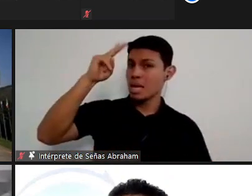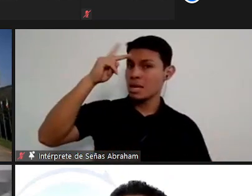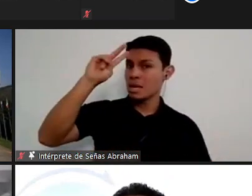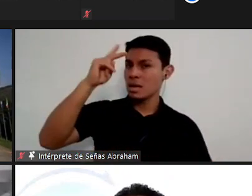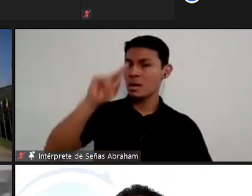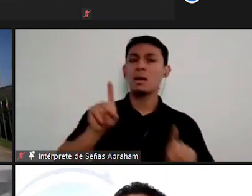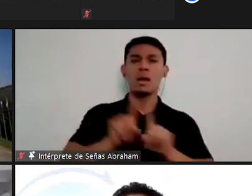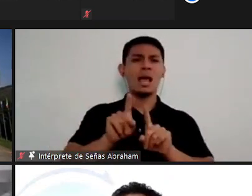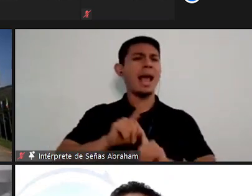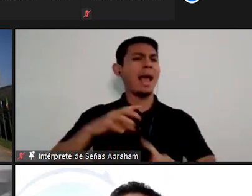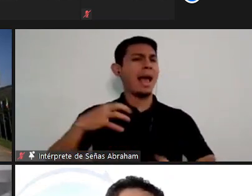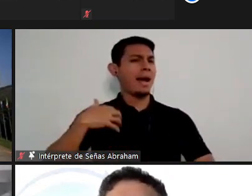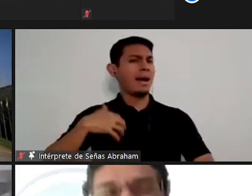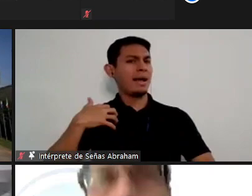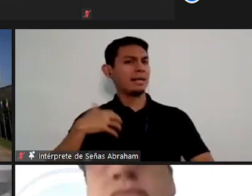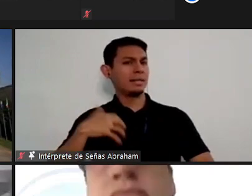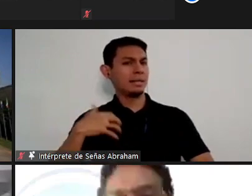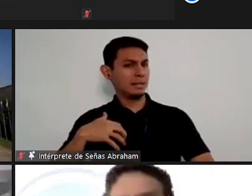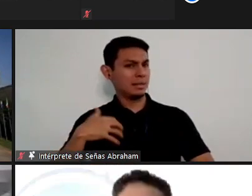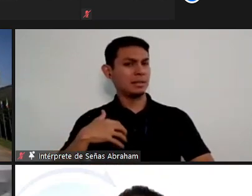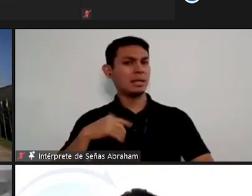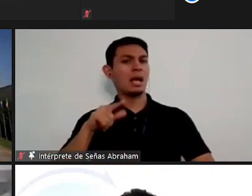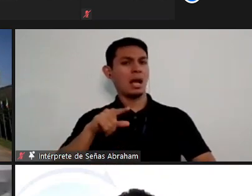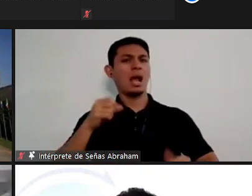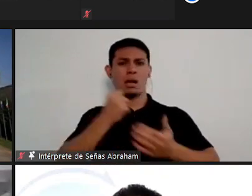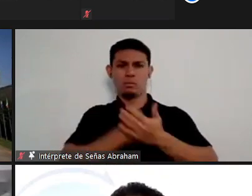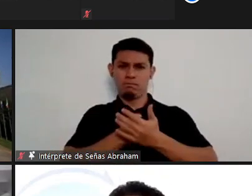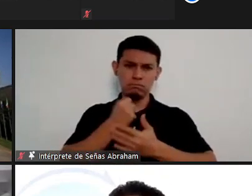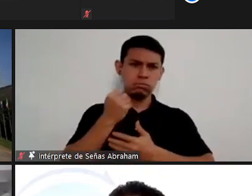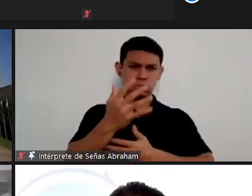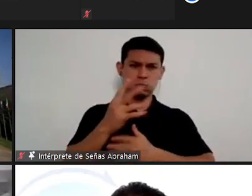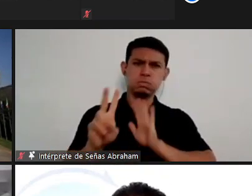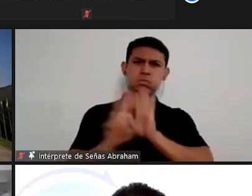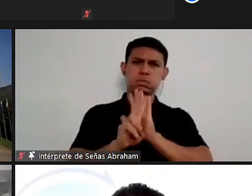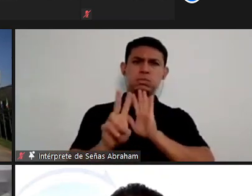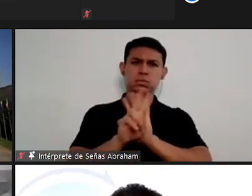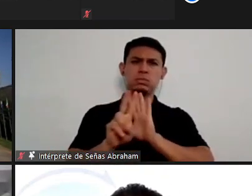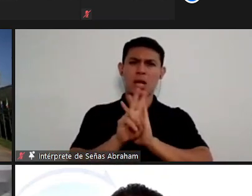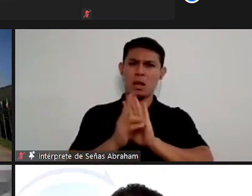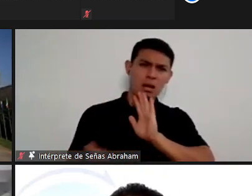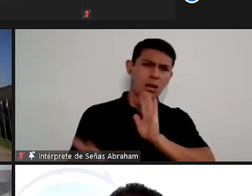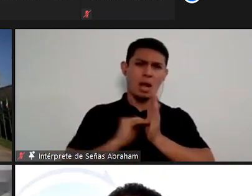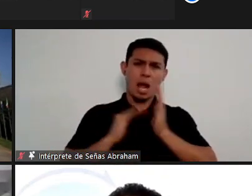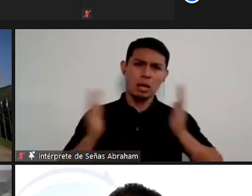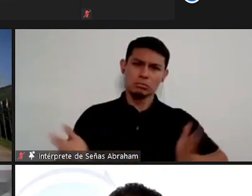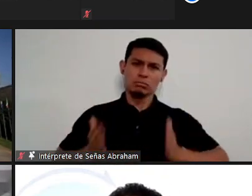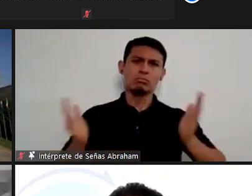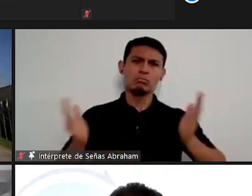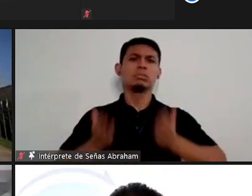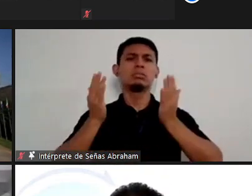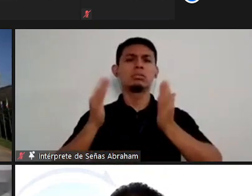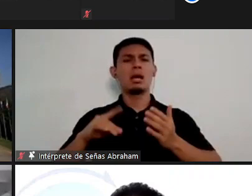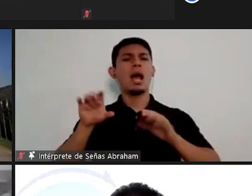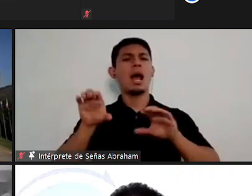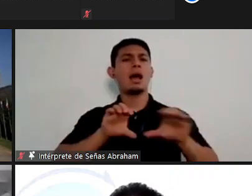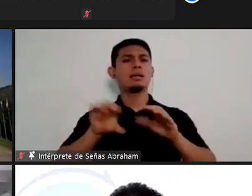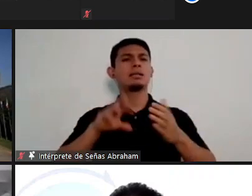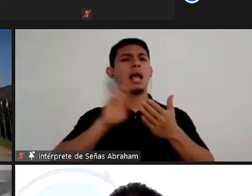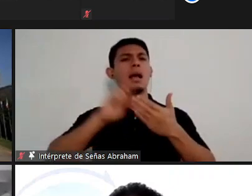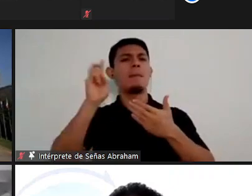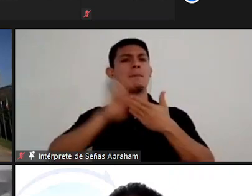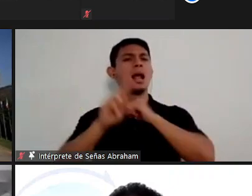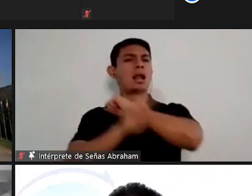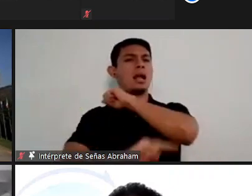of national plan and mexico and argentina have expressed their willingness to restart